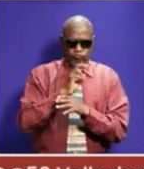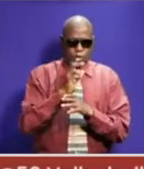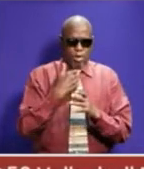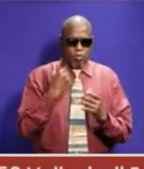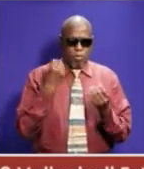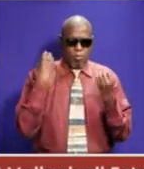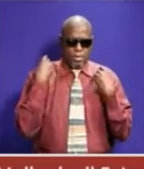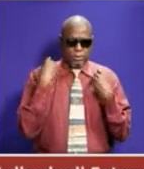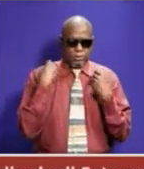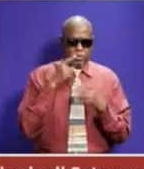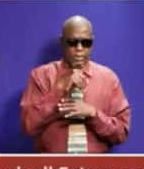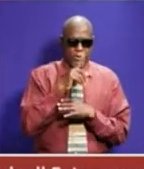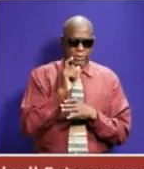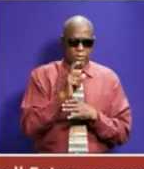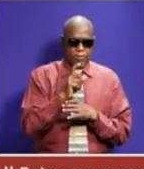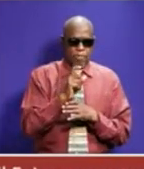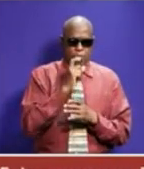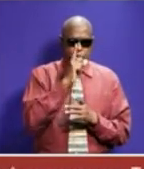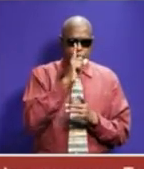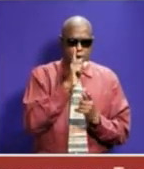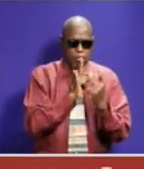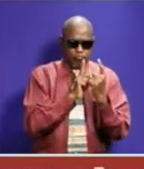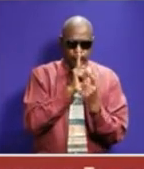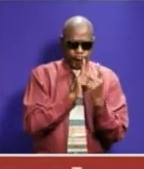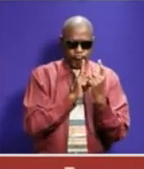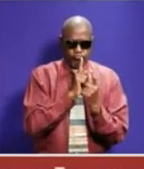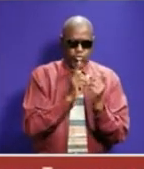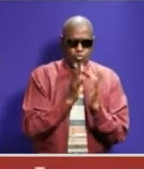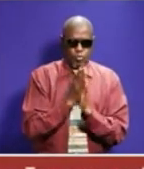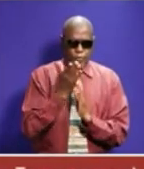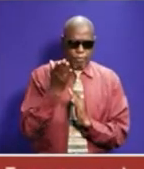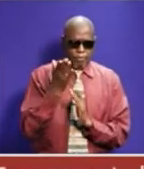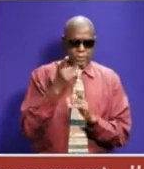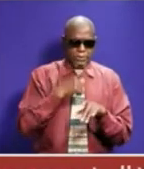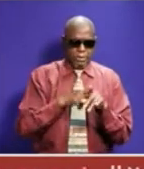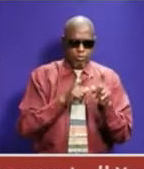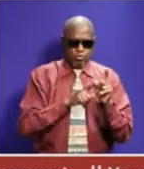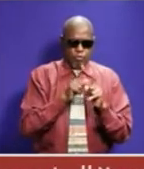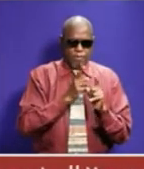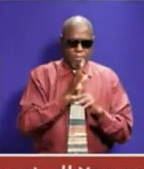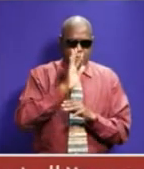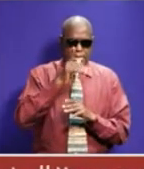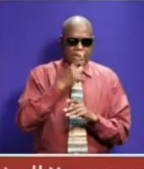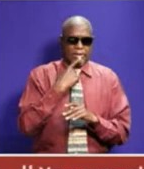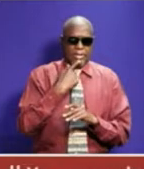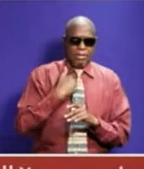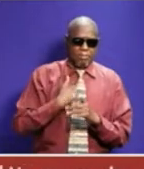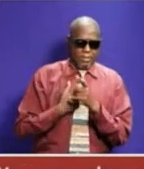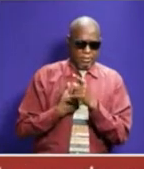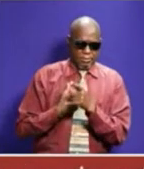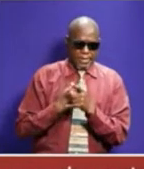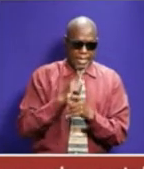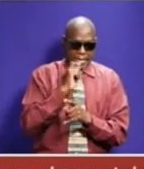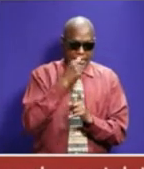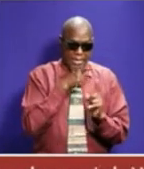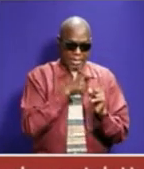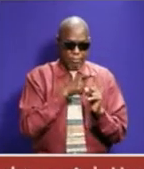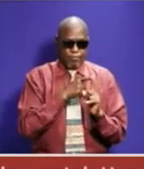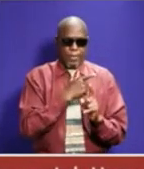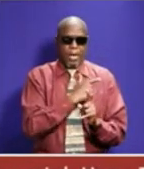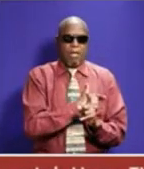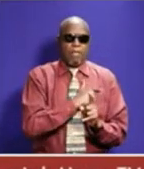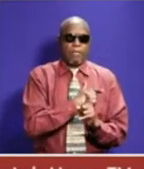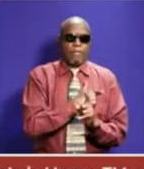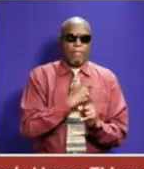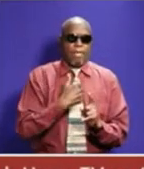I was lucky or privileged to have a one-on-one with him when he was traveling back. And he was telling me that Kenya, we are lucky,